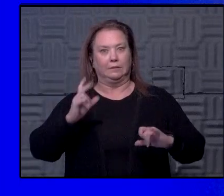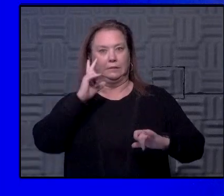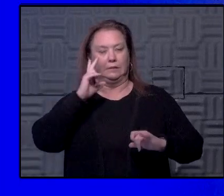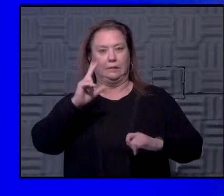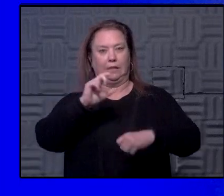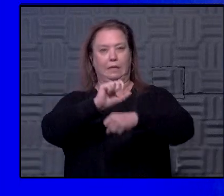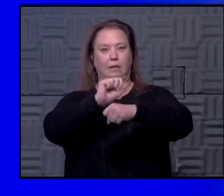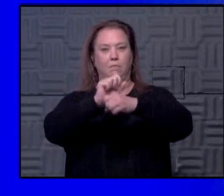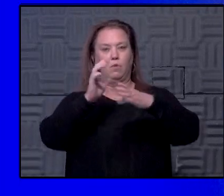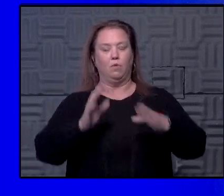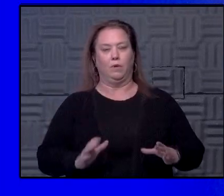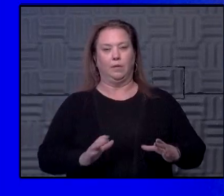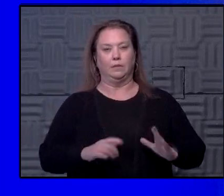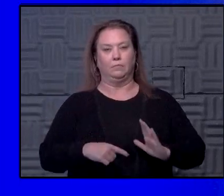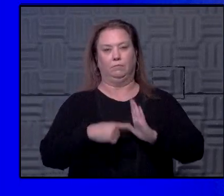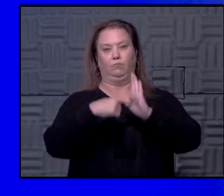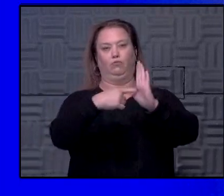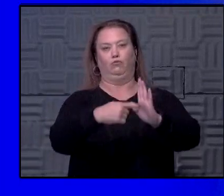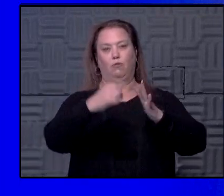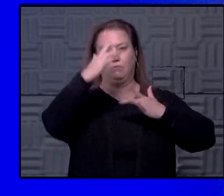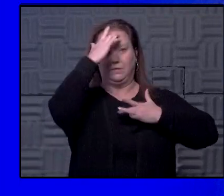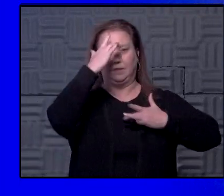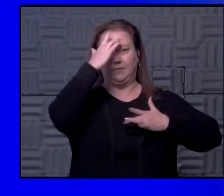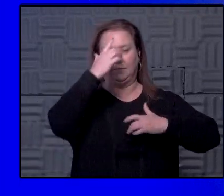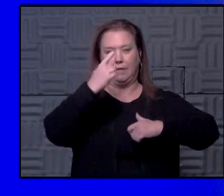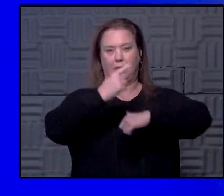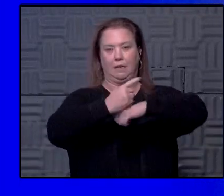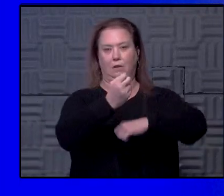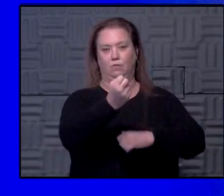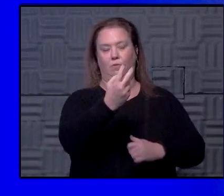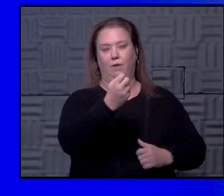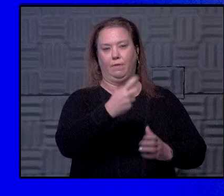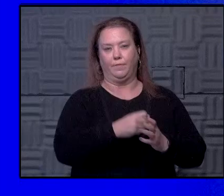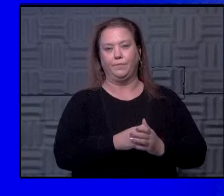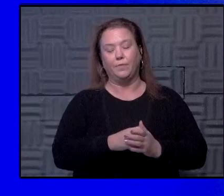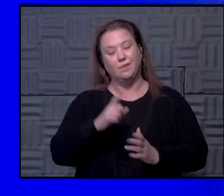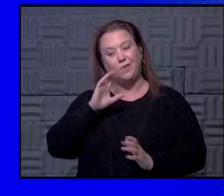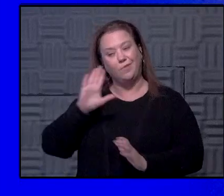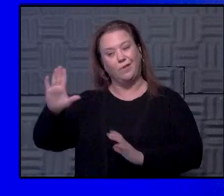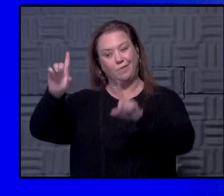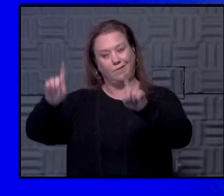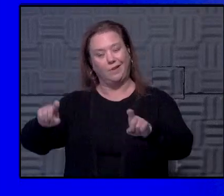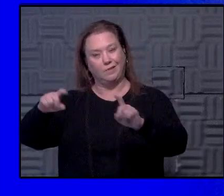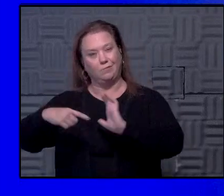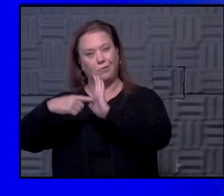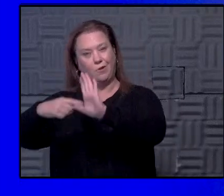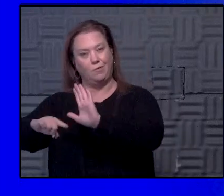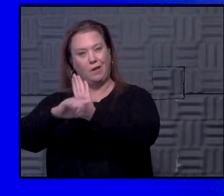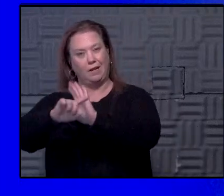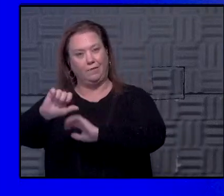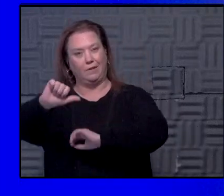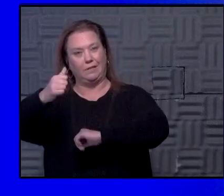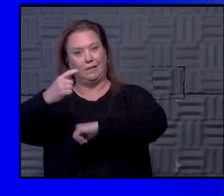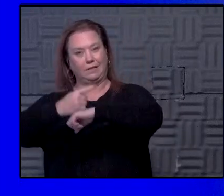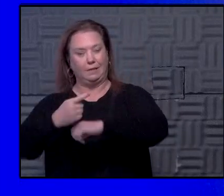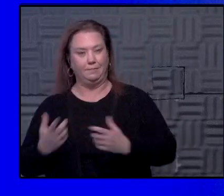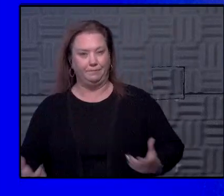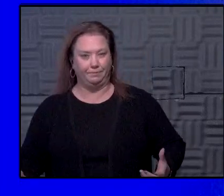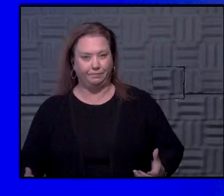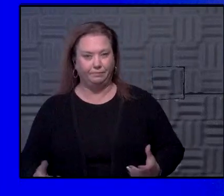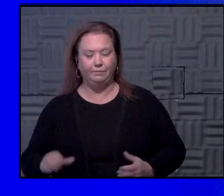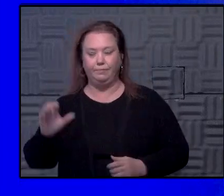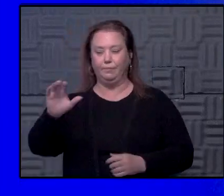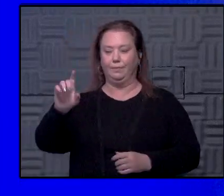have been symptomatic at day 12, so they probably would have a negative test even at day 10. But those are the guidance. And again,